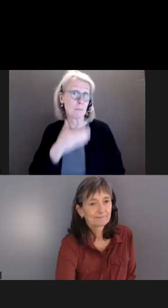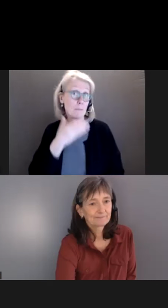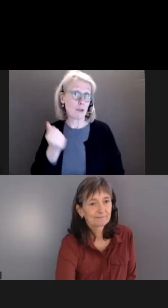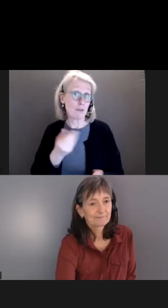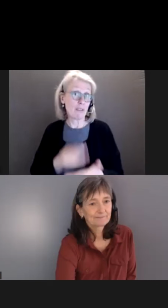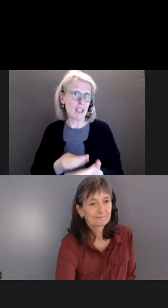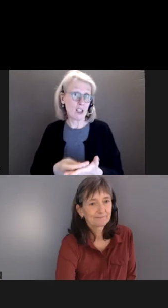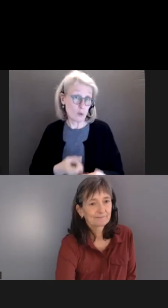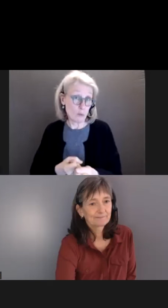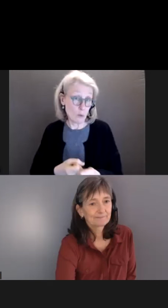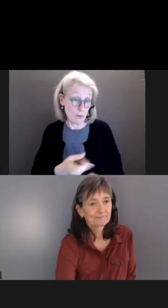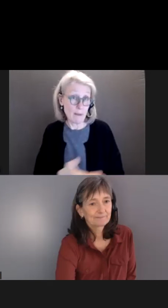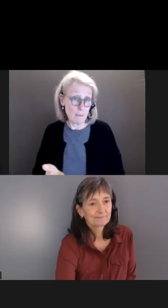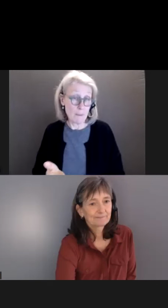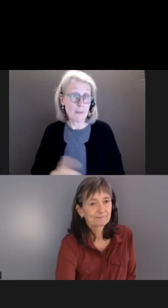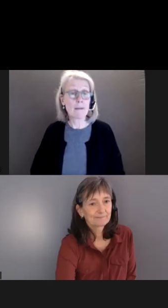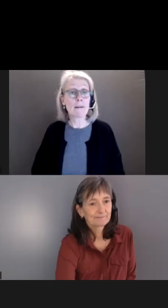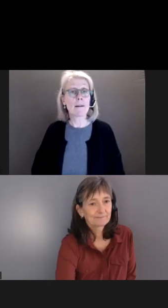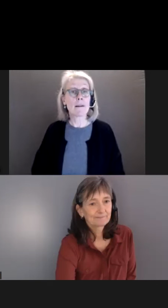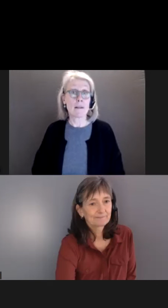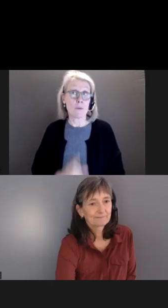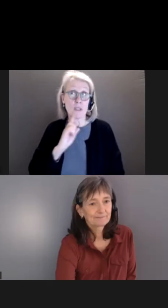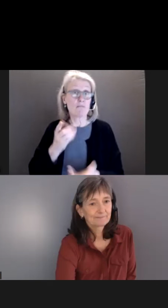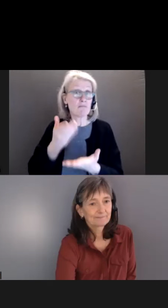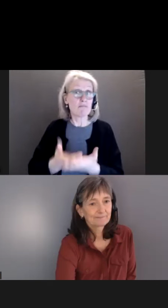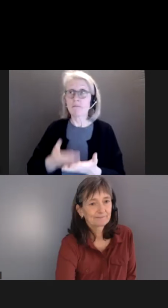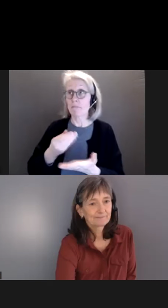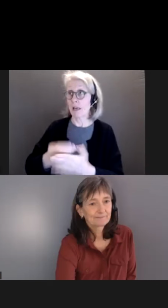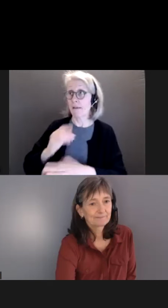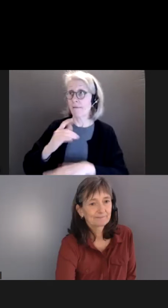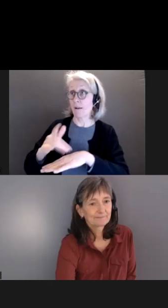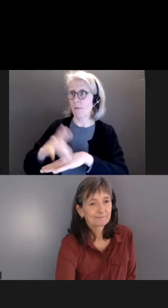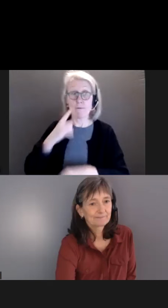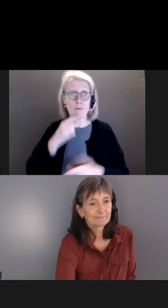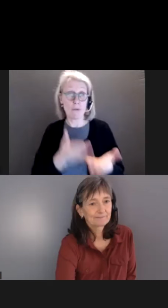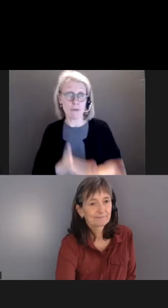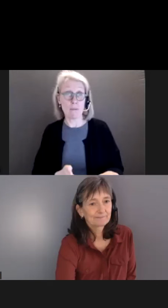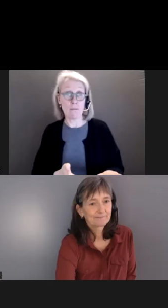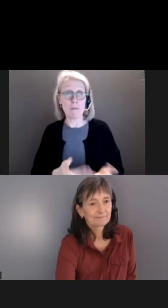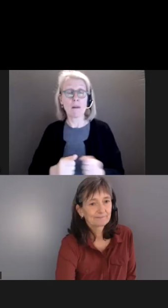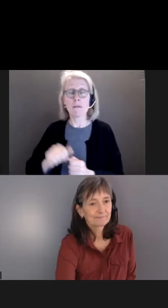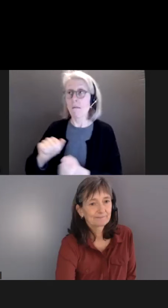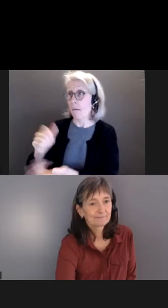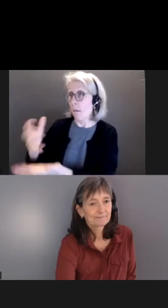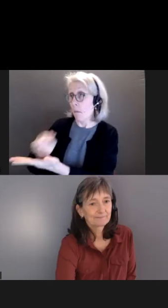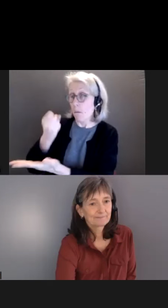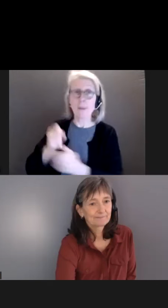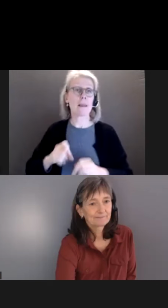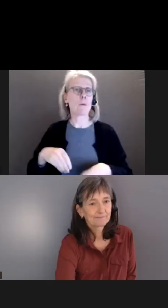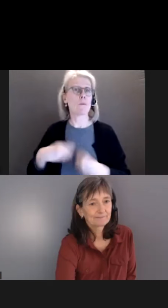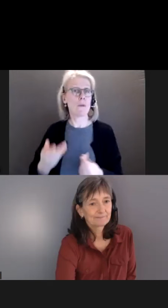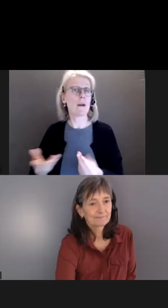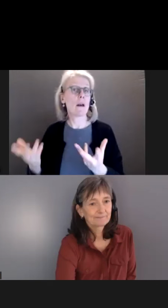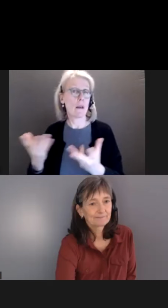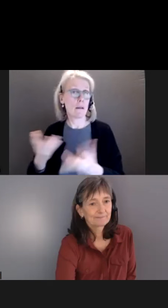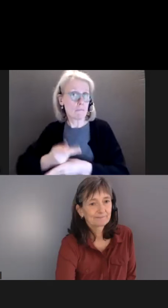financial support, with existing evidence showing that when adequate financial supports are available for unpaid caregivers, they can significantly protect against